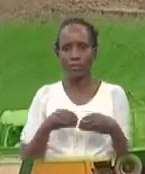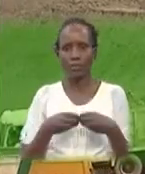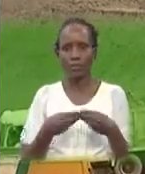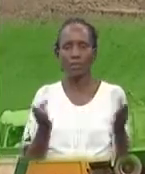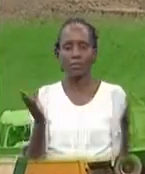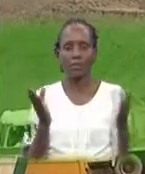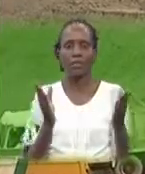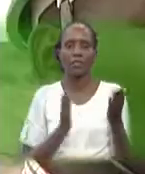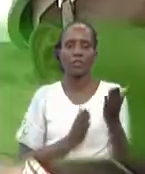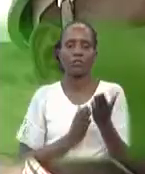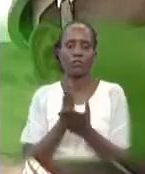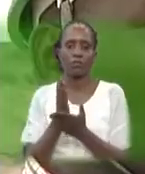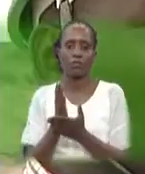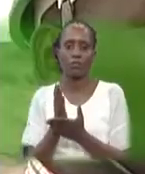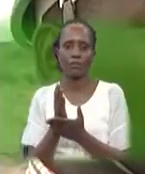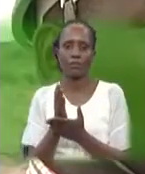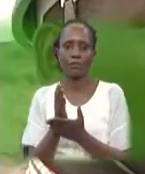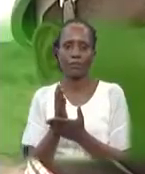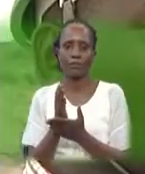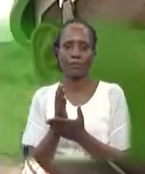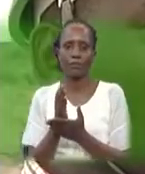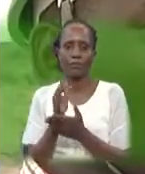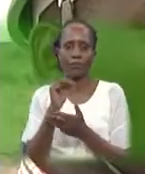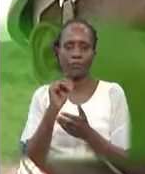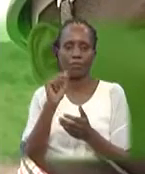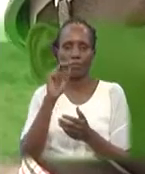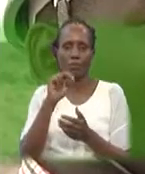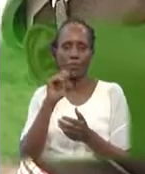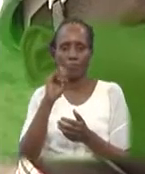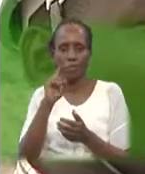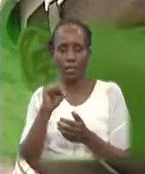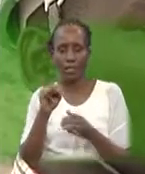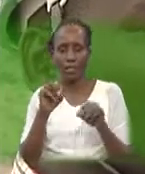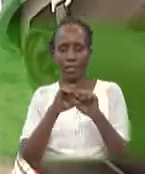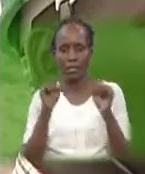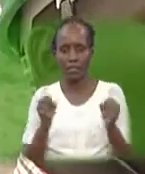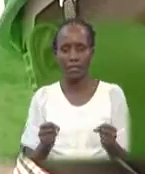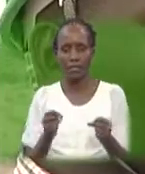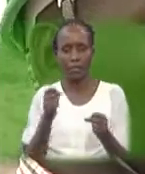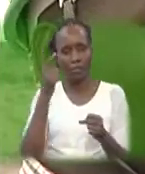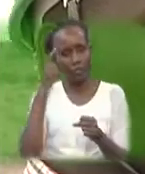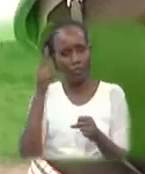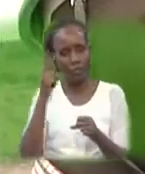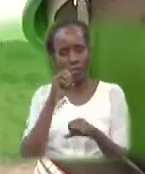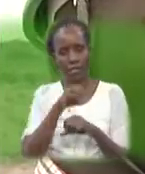water will be supplied through the main system for irrigation